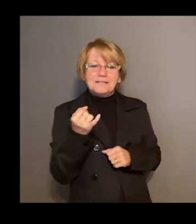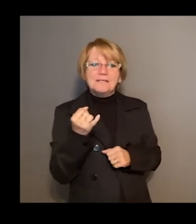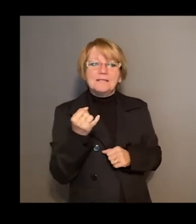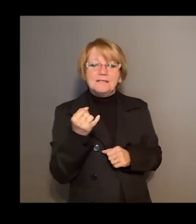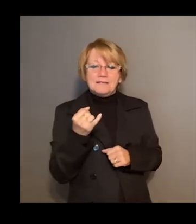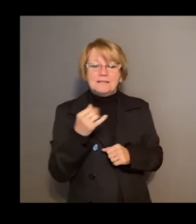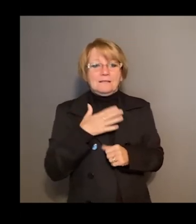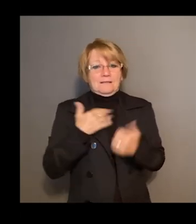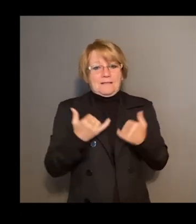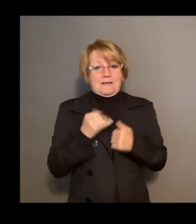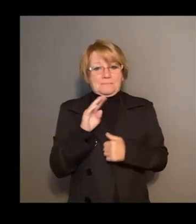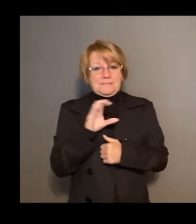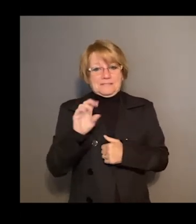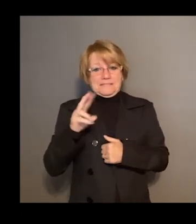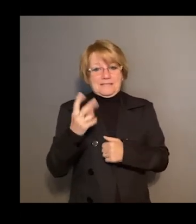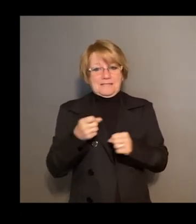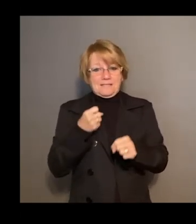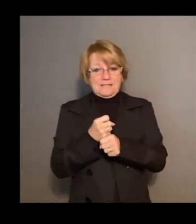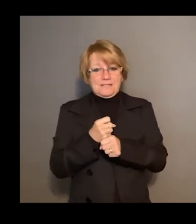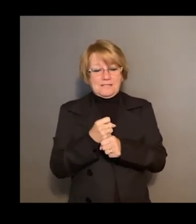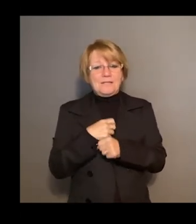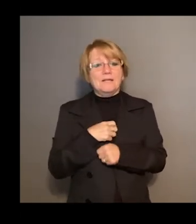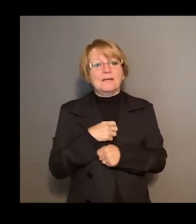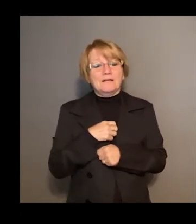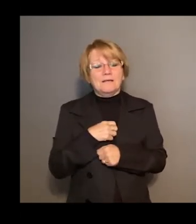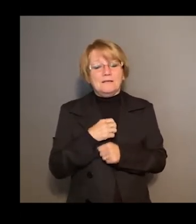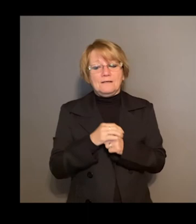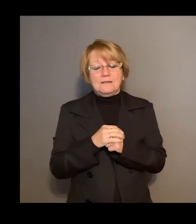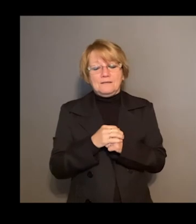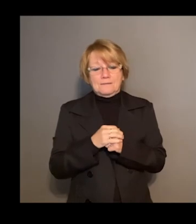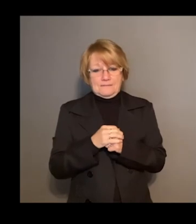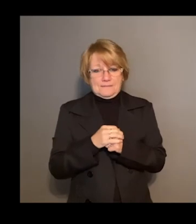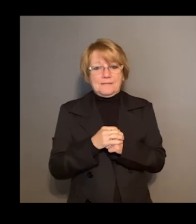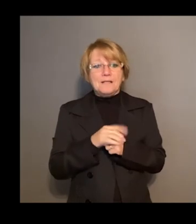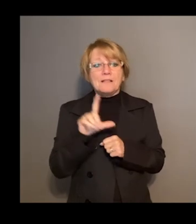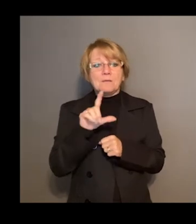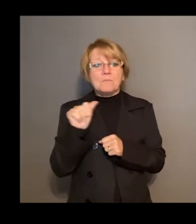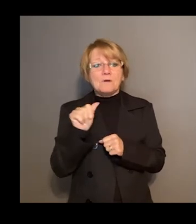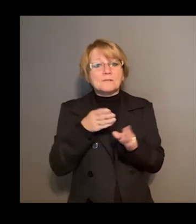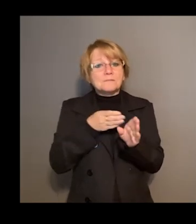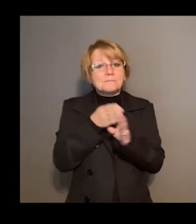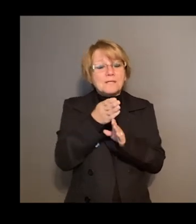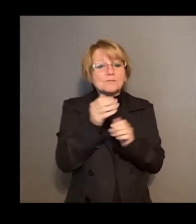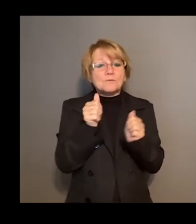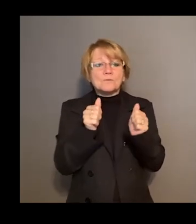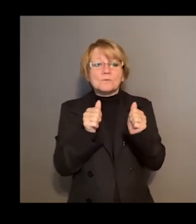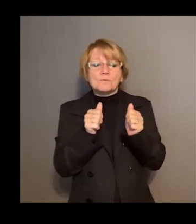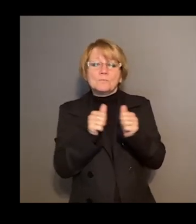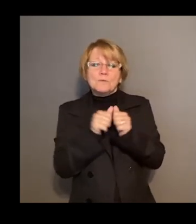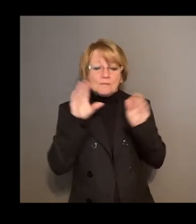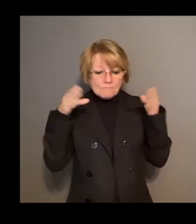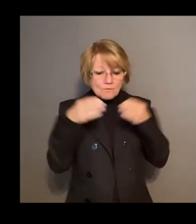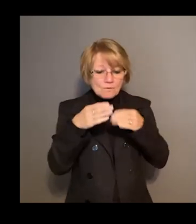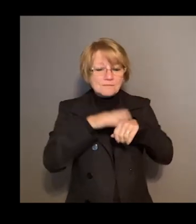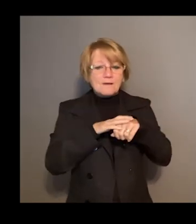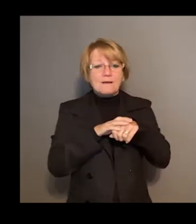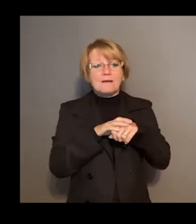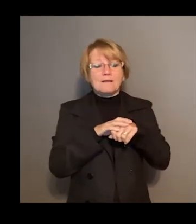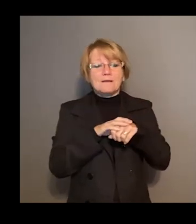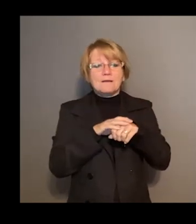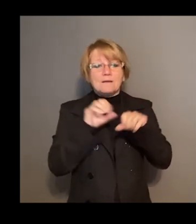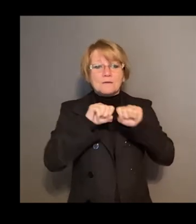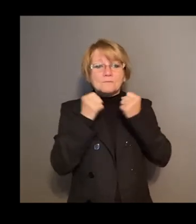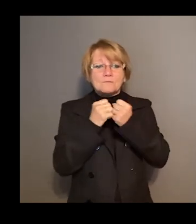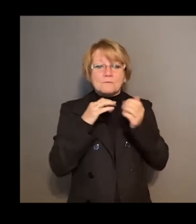Hi, my name's TJ. I'm in my second year at BCC, and I'm a liberal arts major with